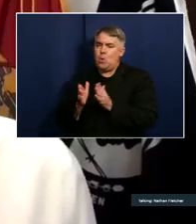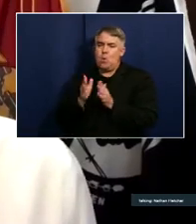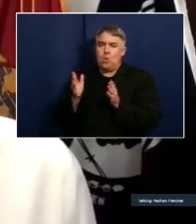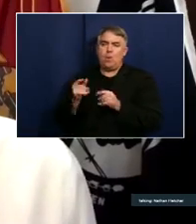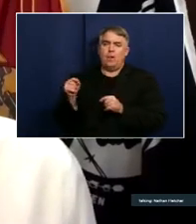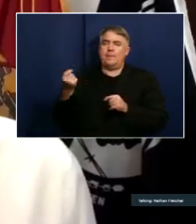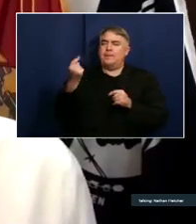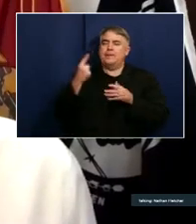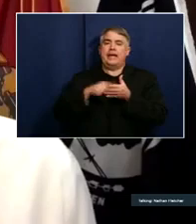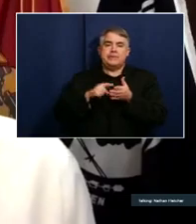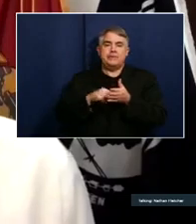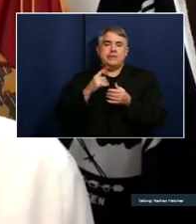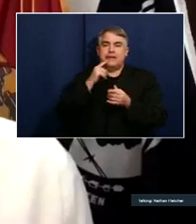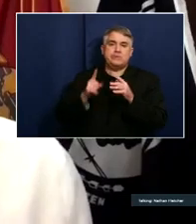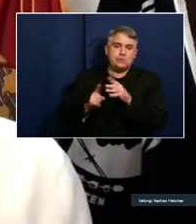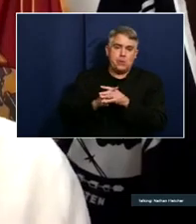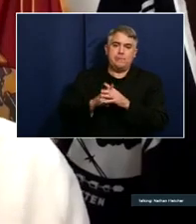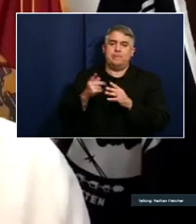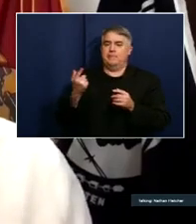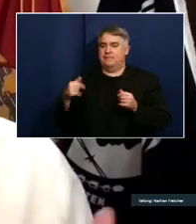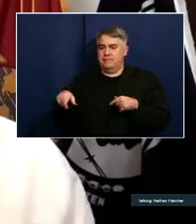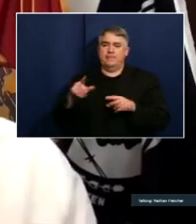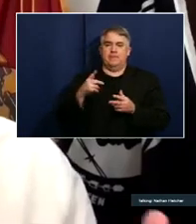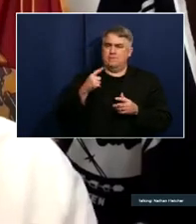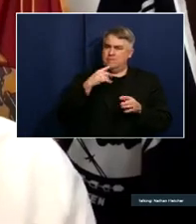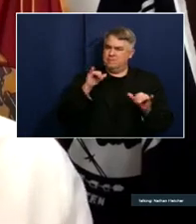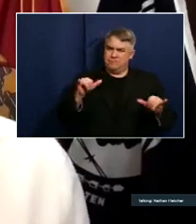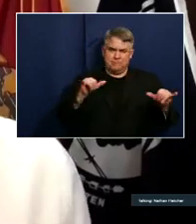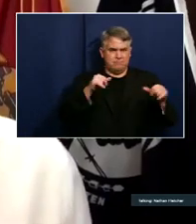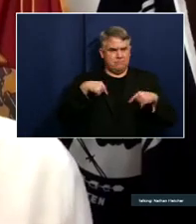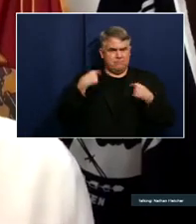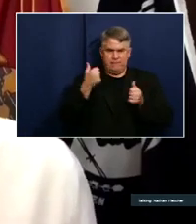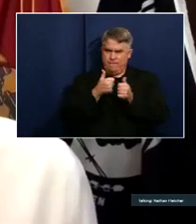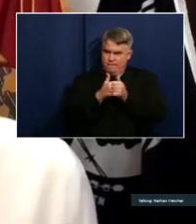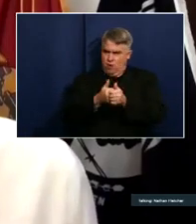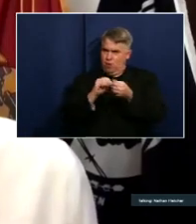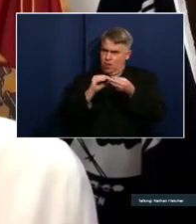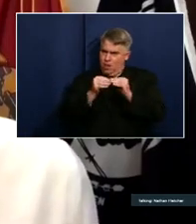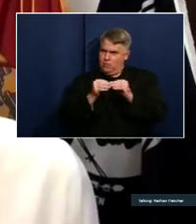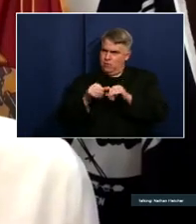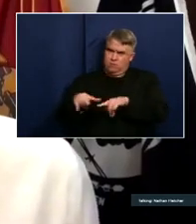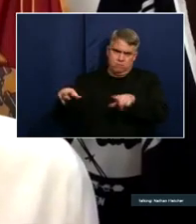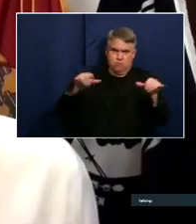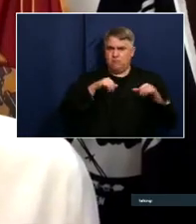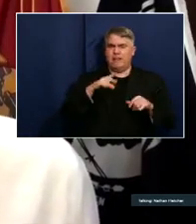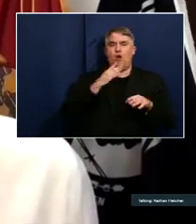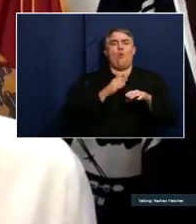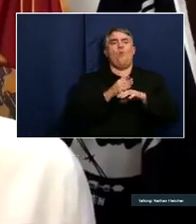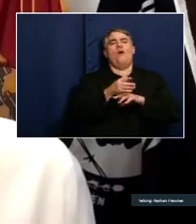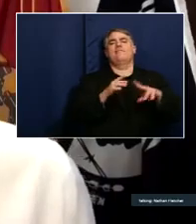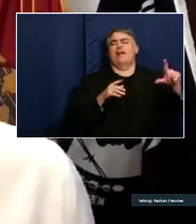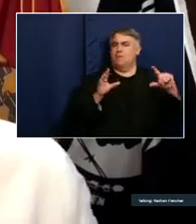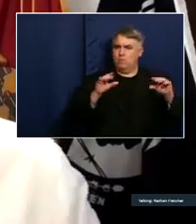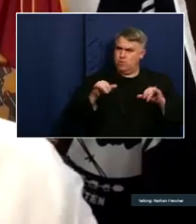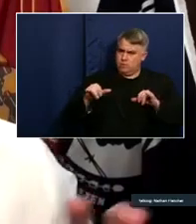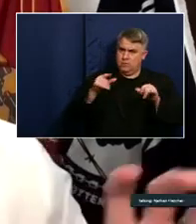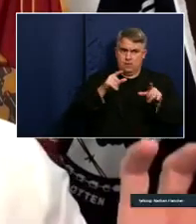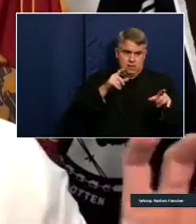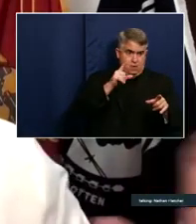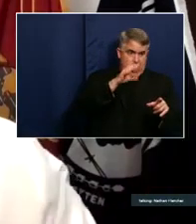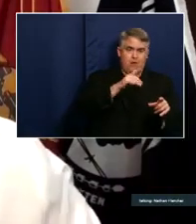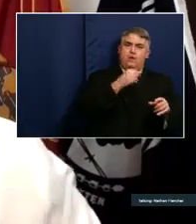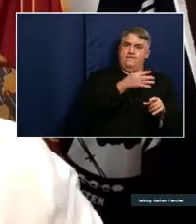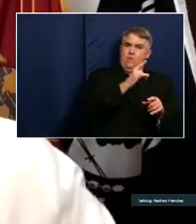to make sure that people who are in the right tier are eligible to get those handful of ones left. But we haven't had the problems you've seen